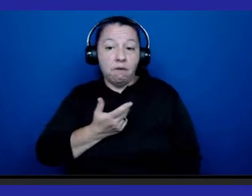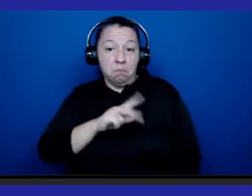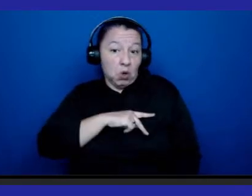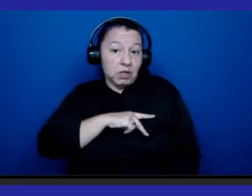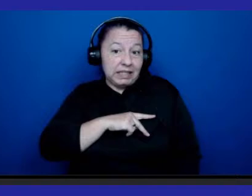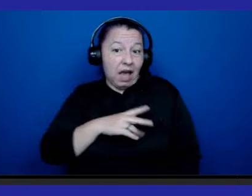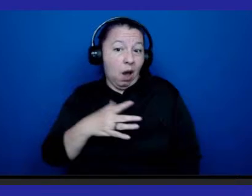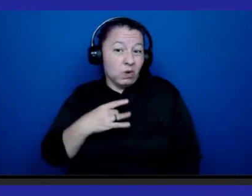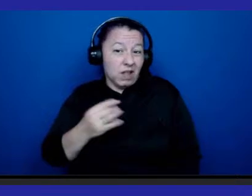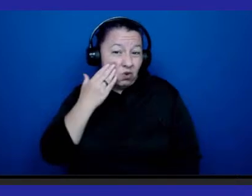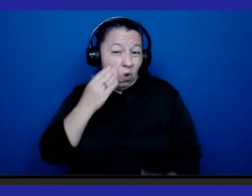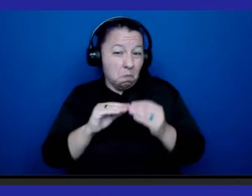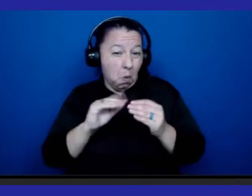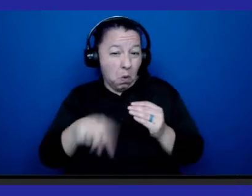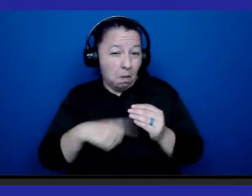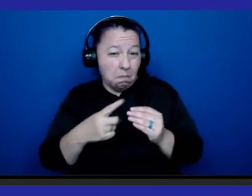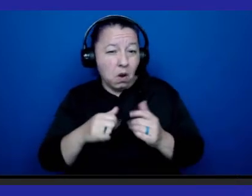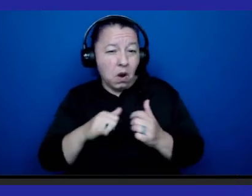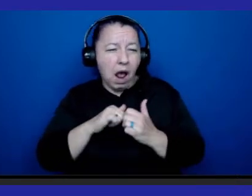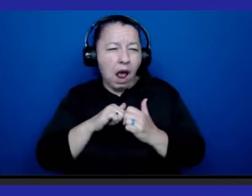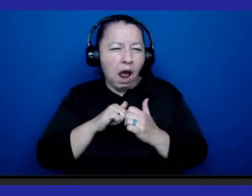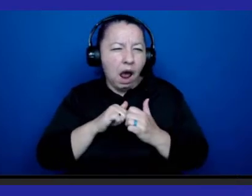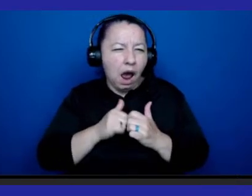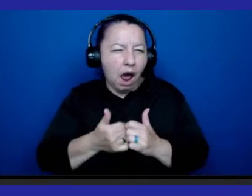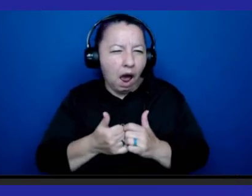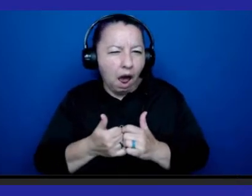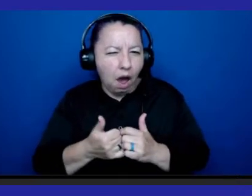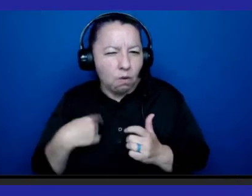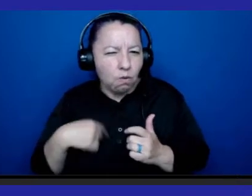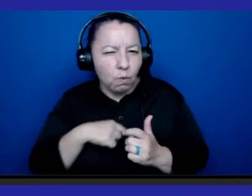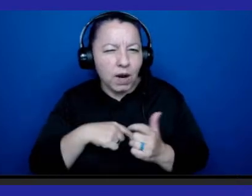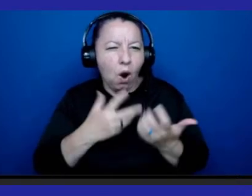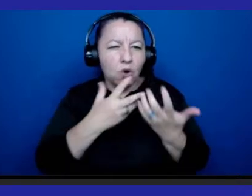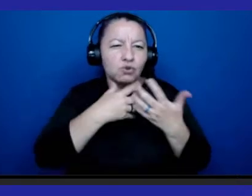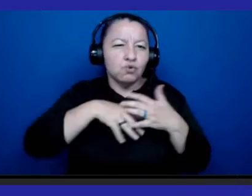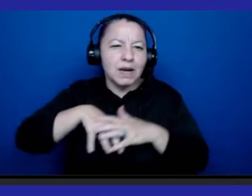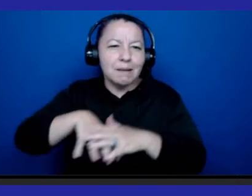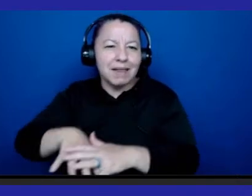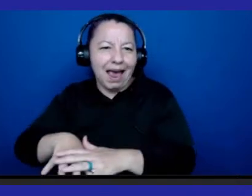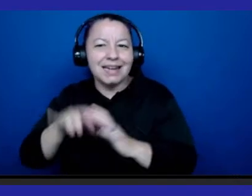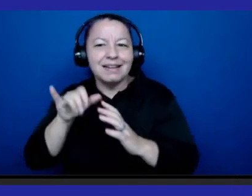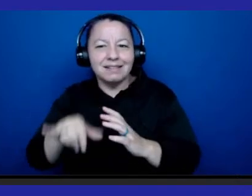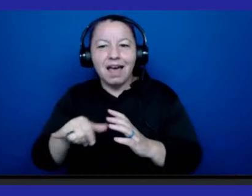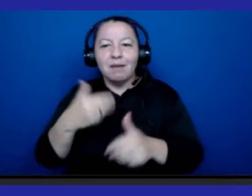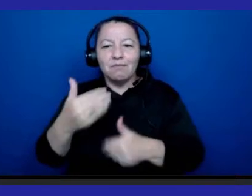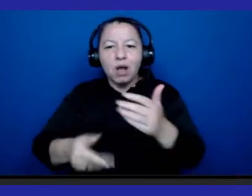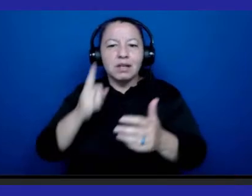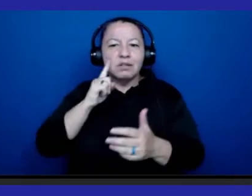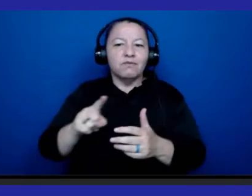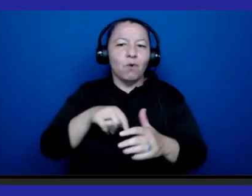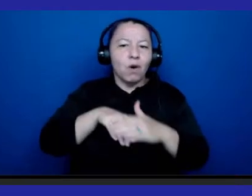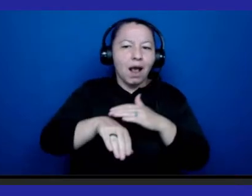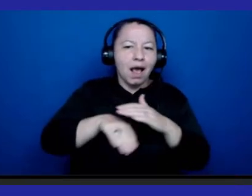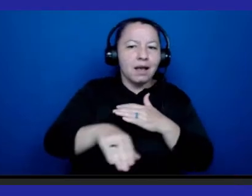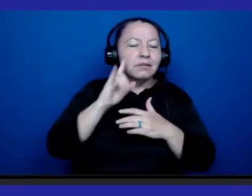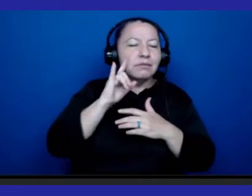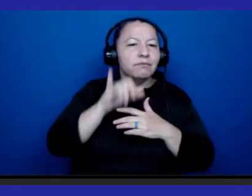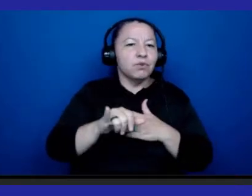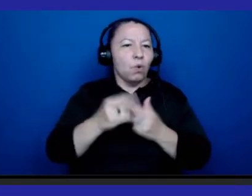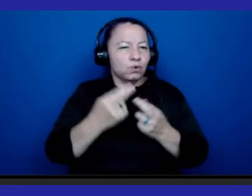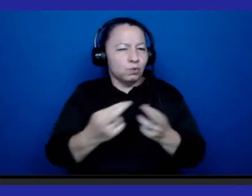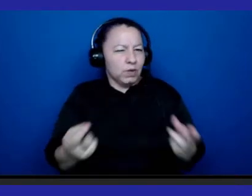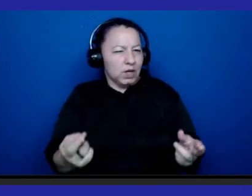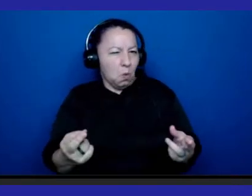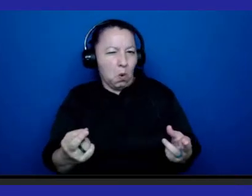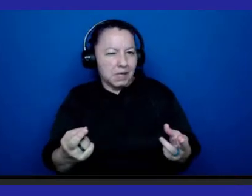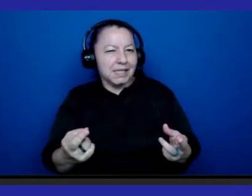about how we are streamlining the process for access to those resources and making it more